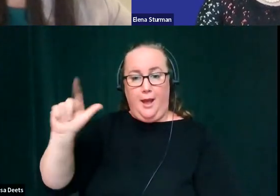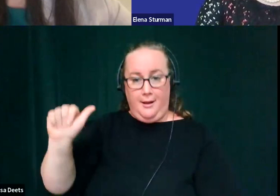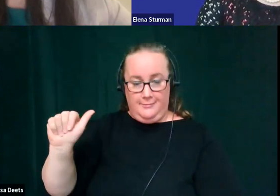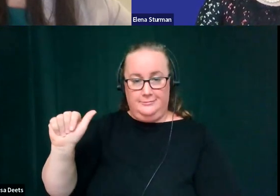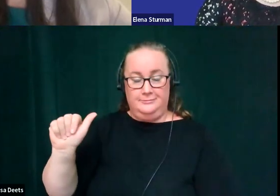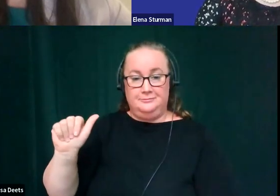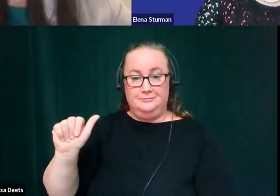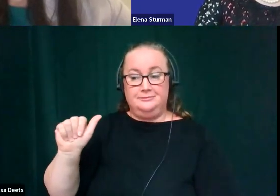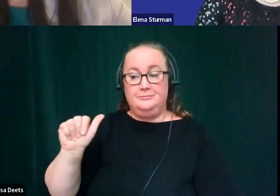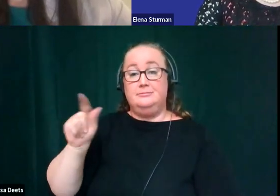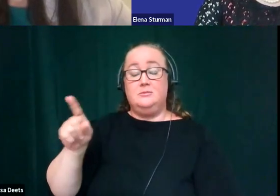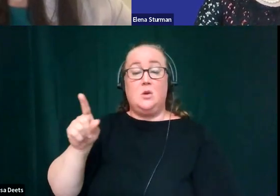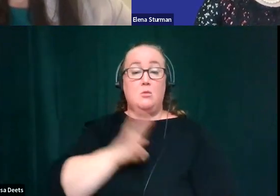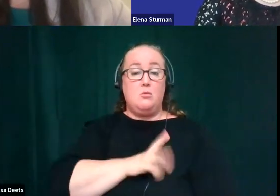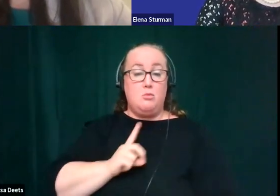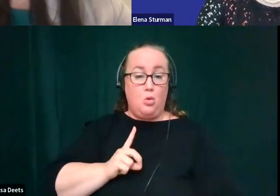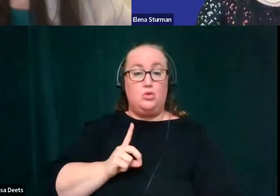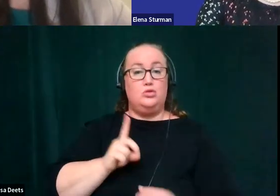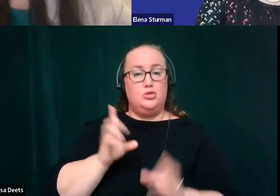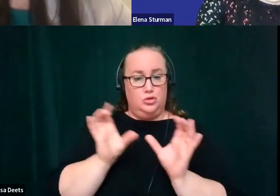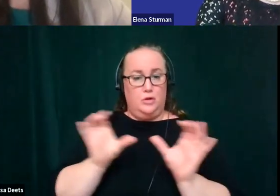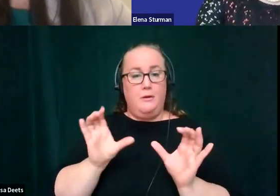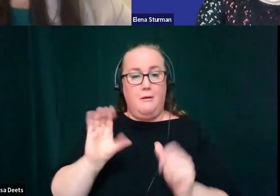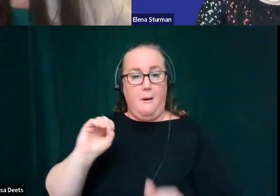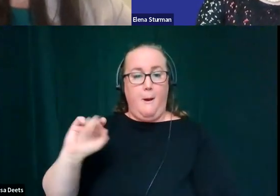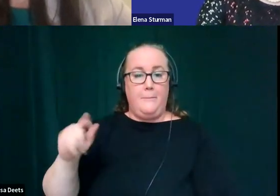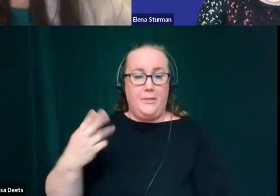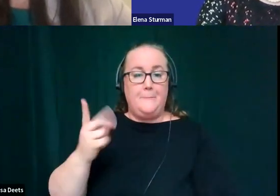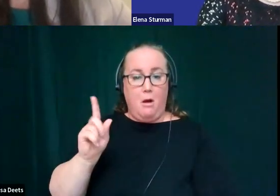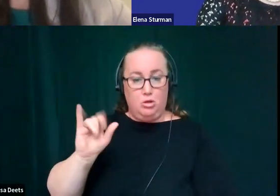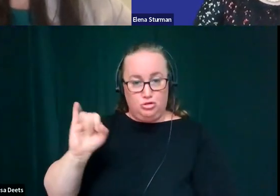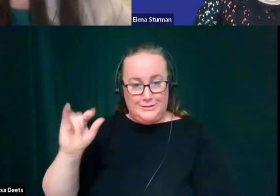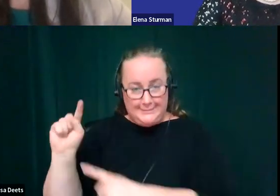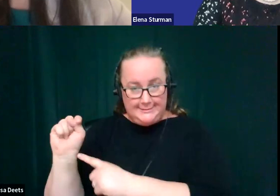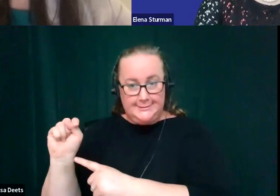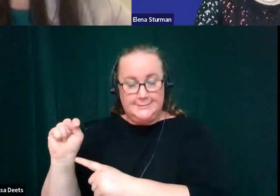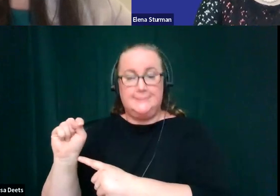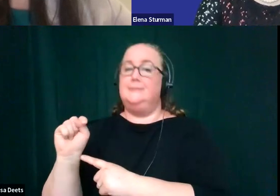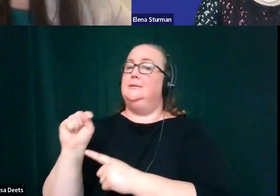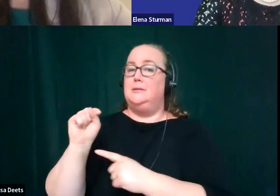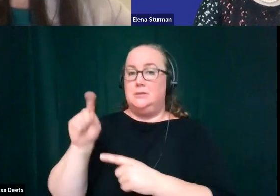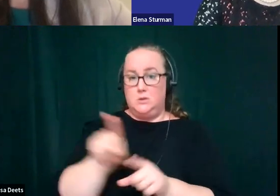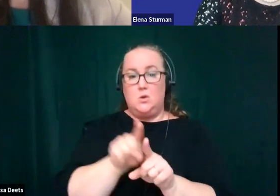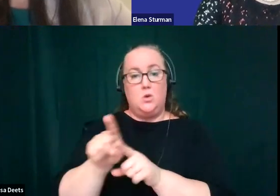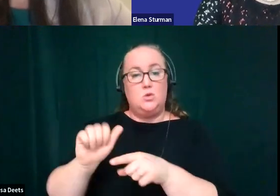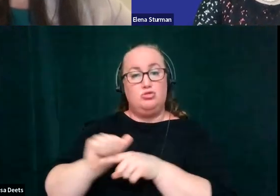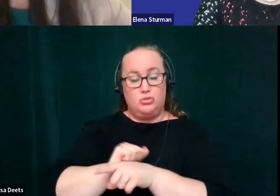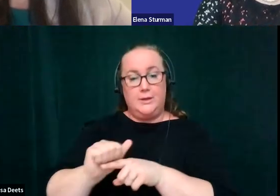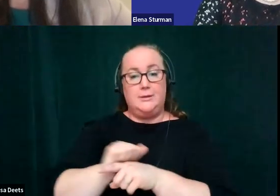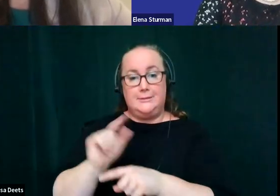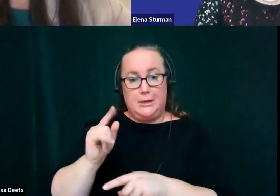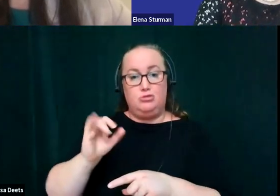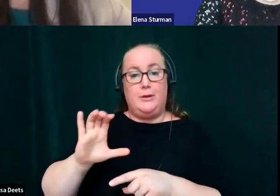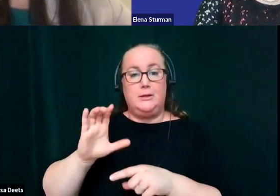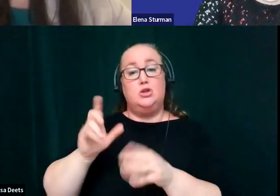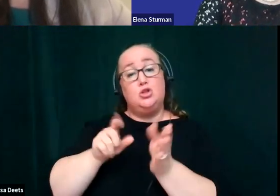Shukla is a board-certified ophthalmologist, fellow-trained glaucoma and cataract surgeon, and is